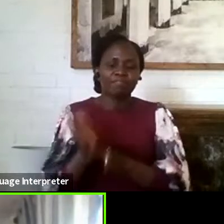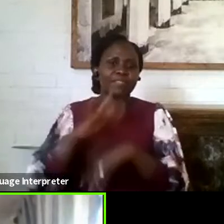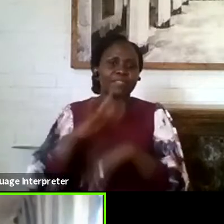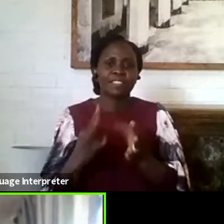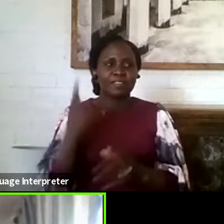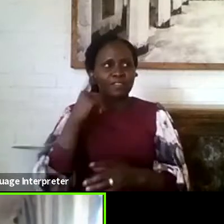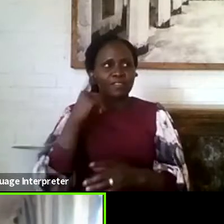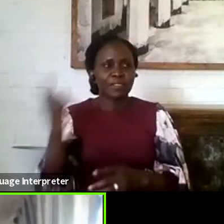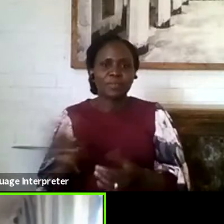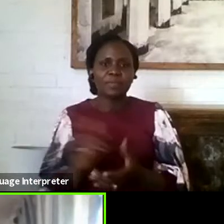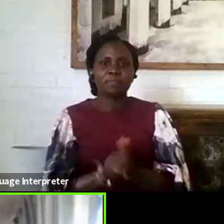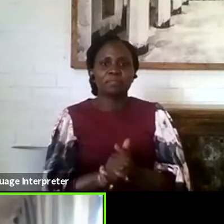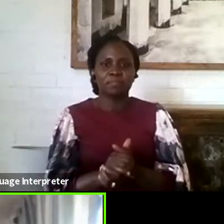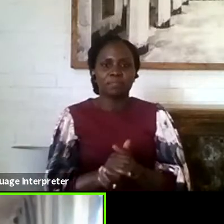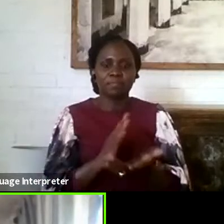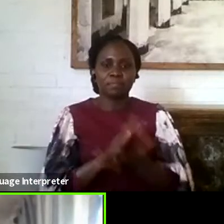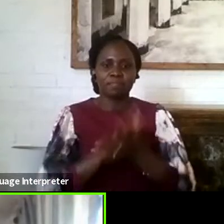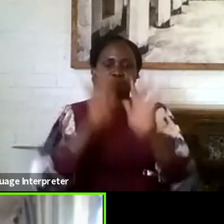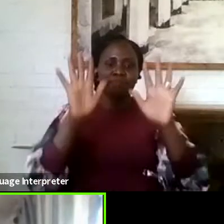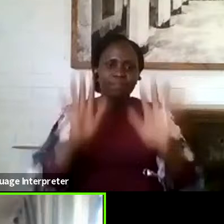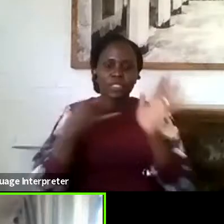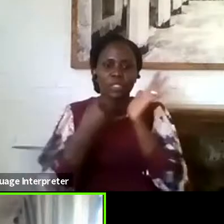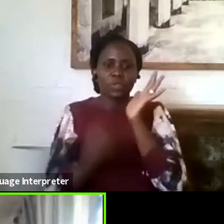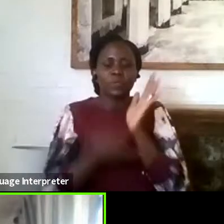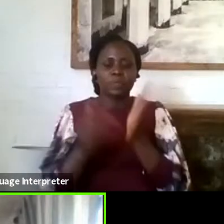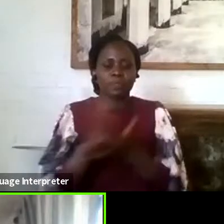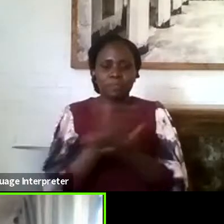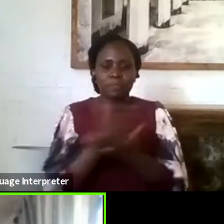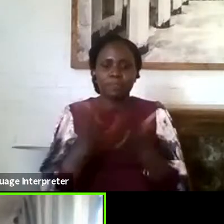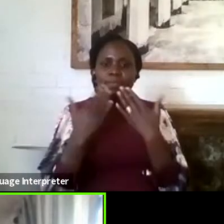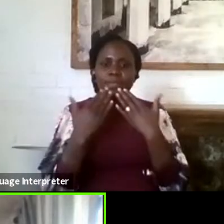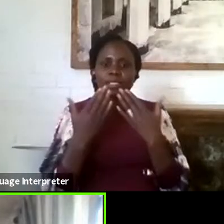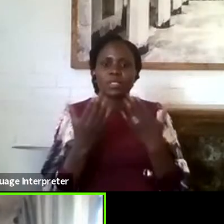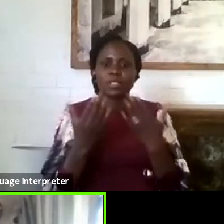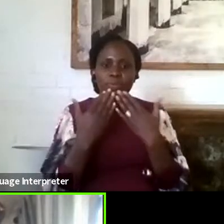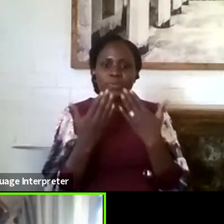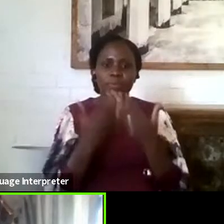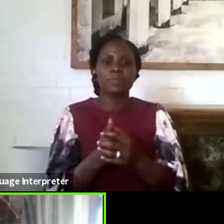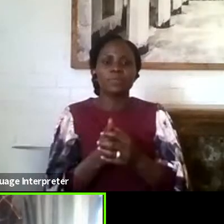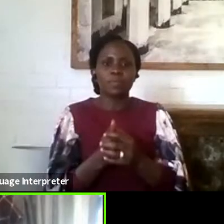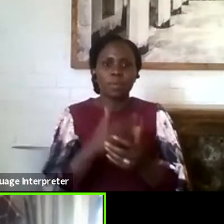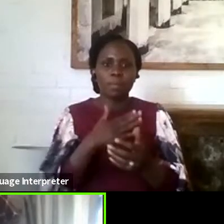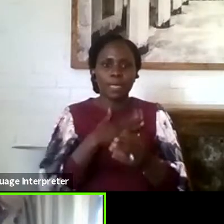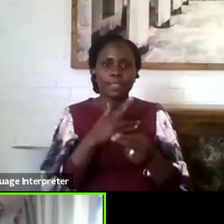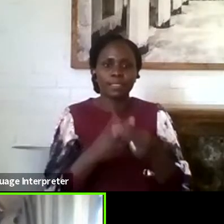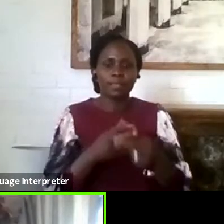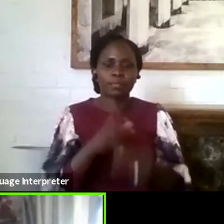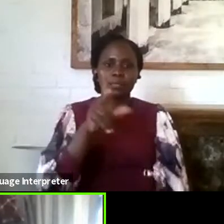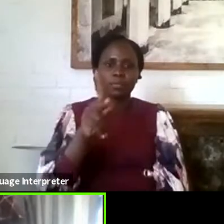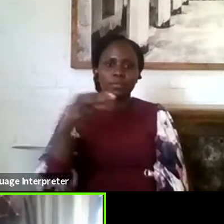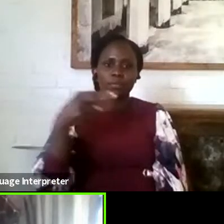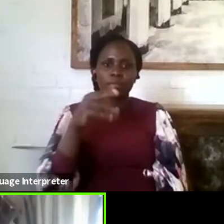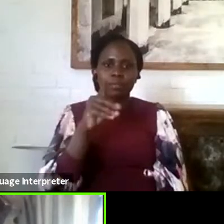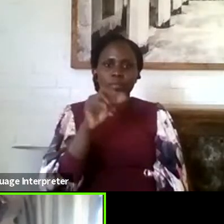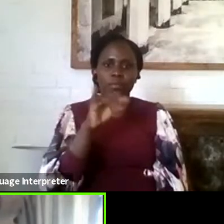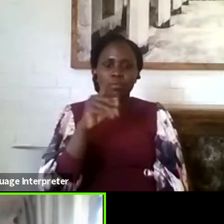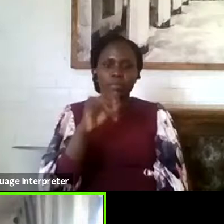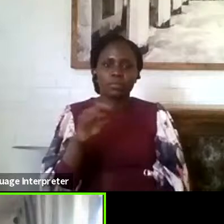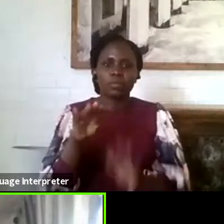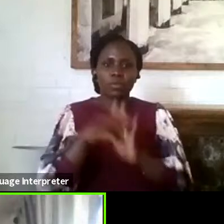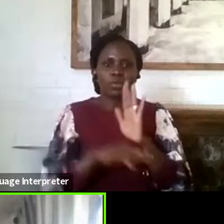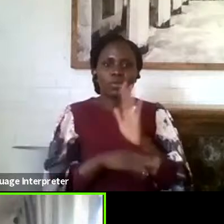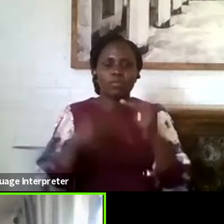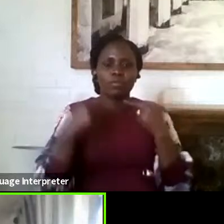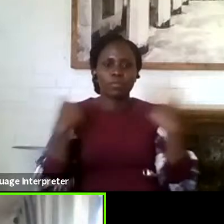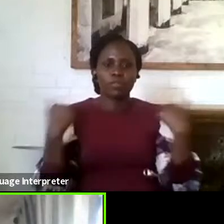fantastic job with the session. Thank you. So my name is Khadija Usman. I'm the Program Officer for Anglophone West